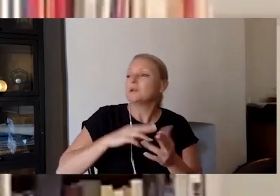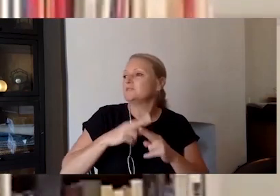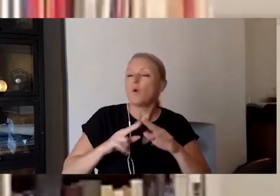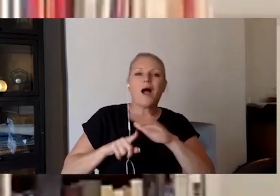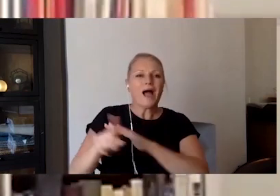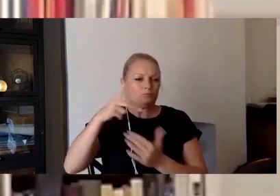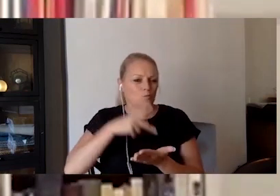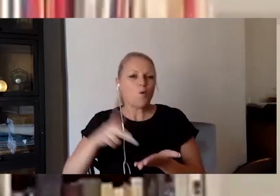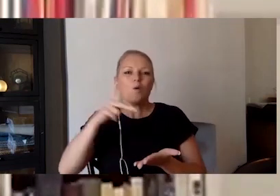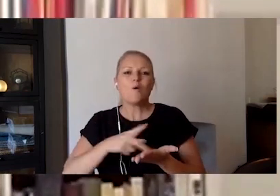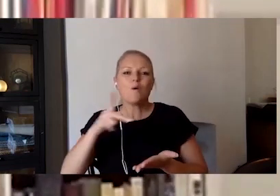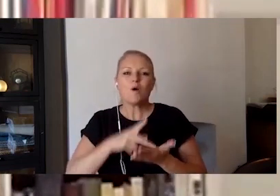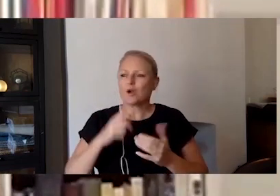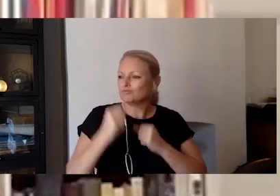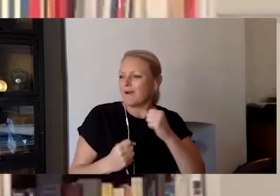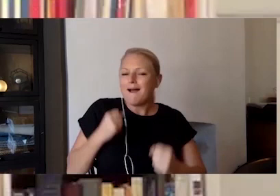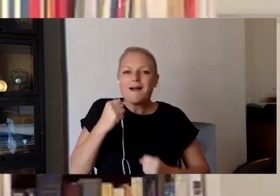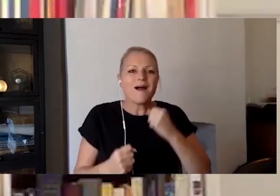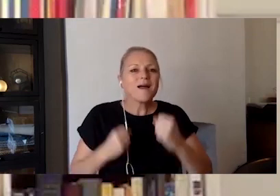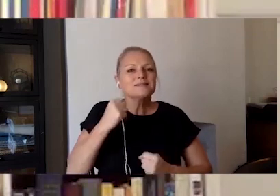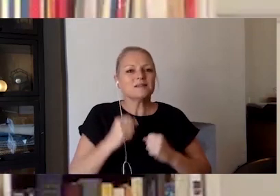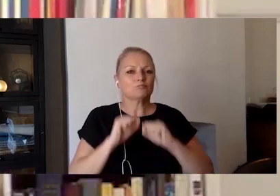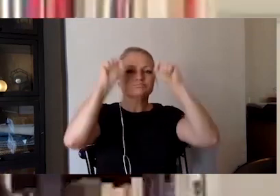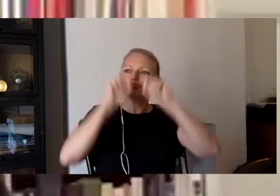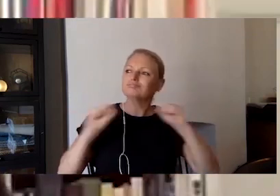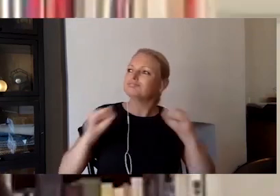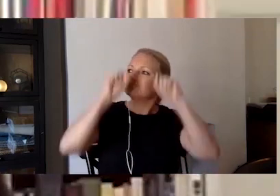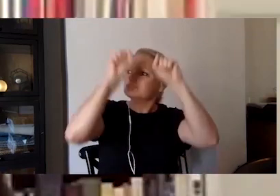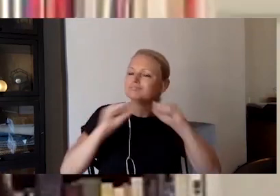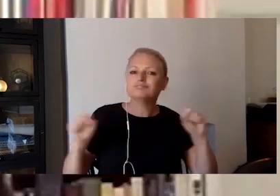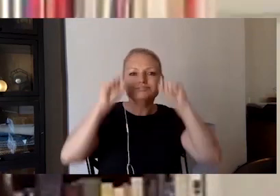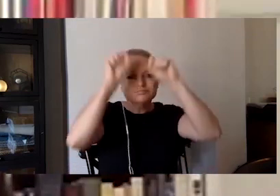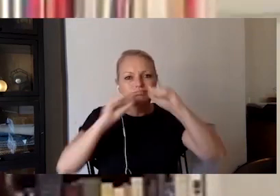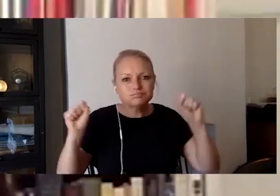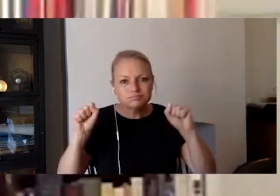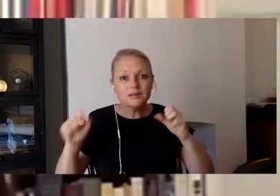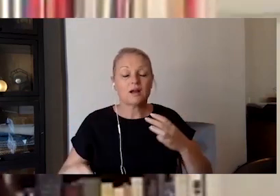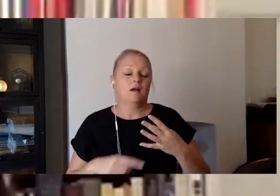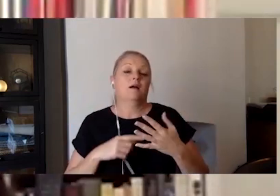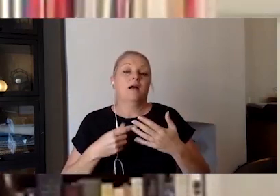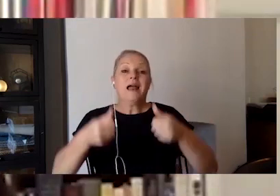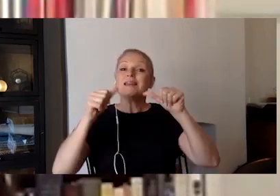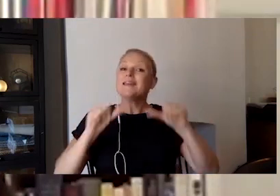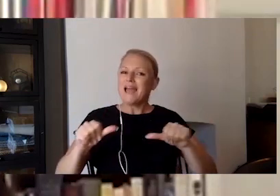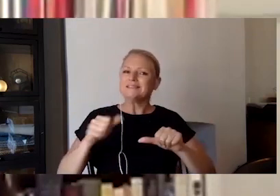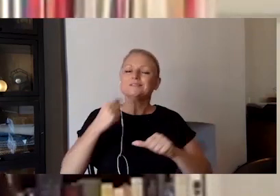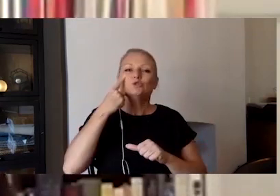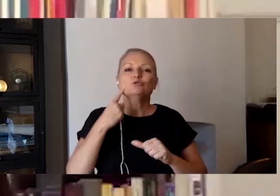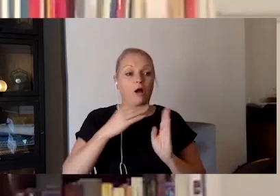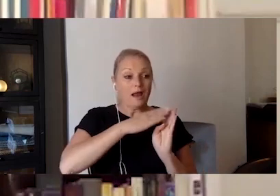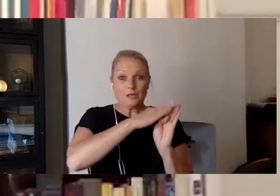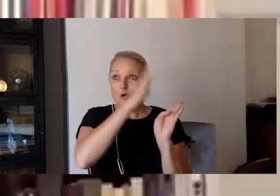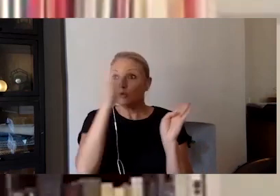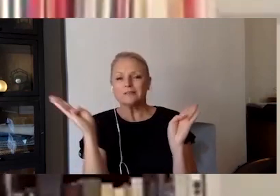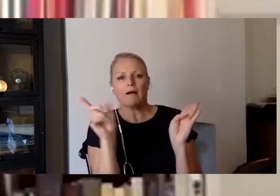in your own home. And also be sure to get a good dose of natural light every day as well, and keep up your sleep habits